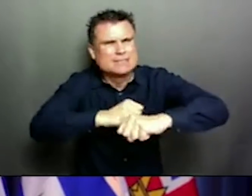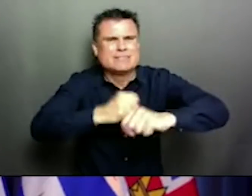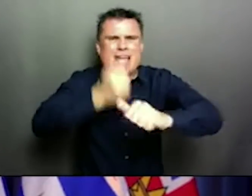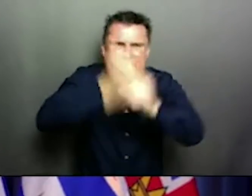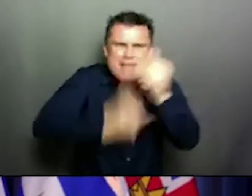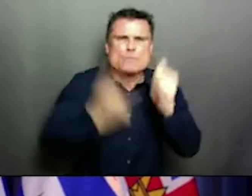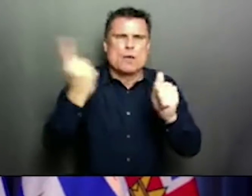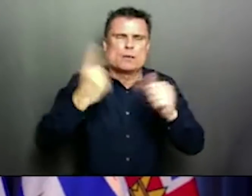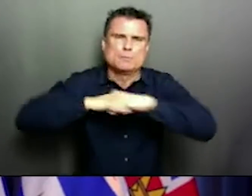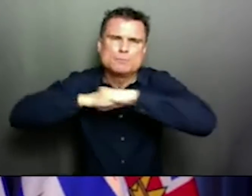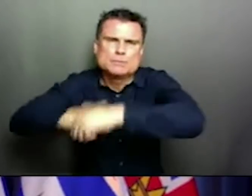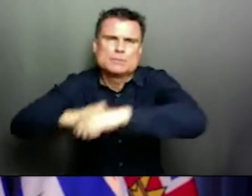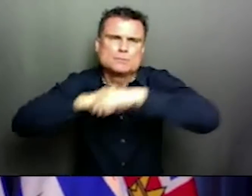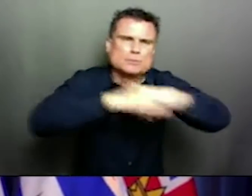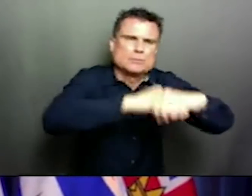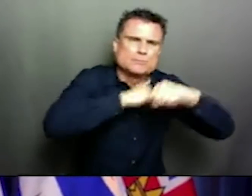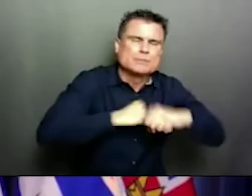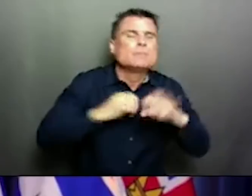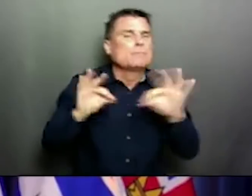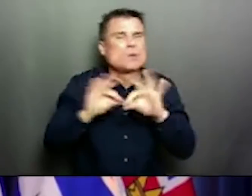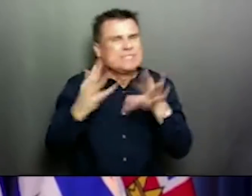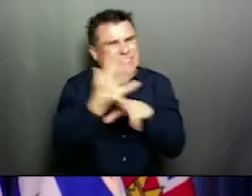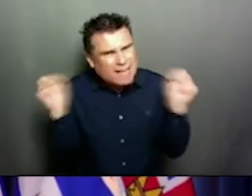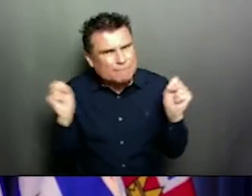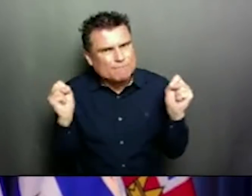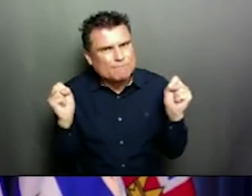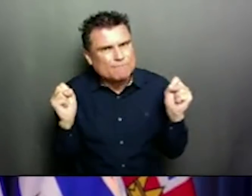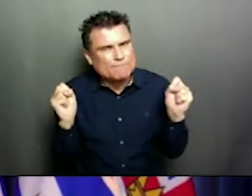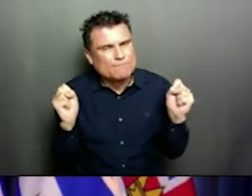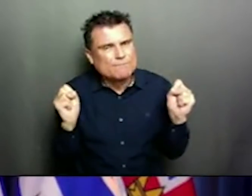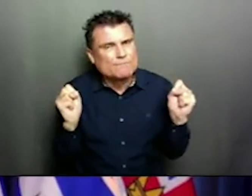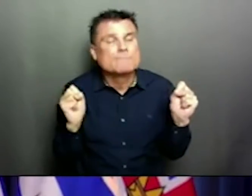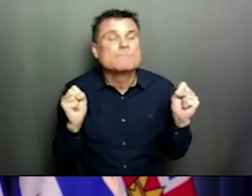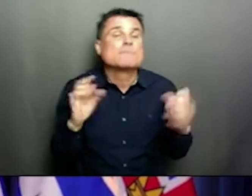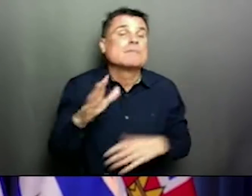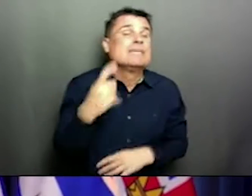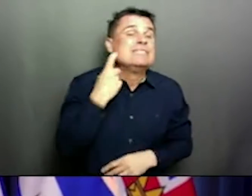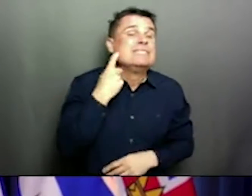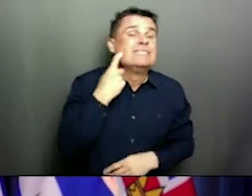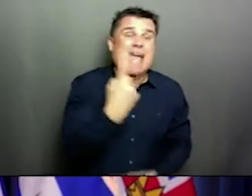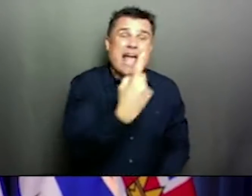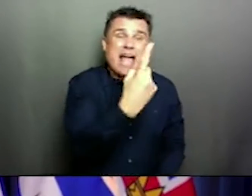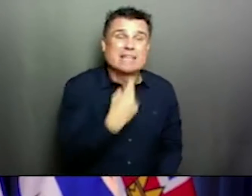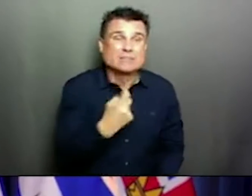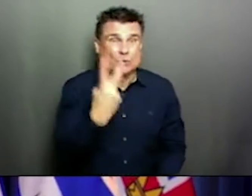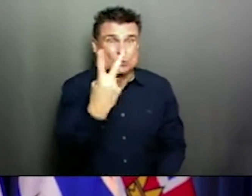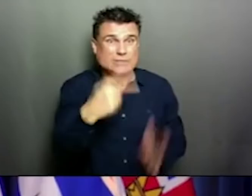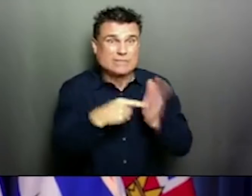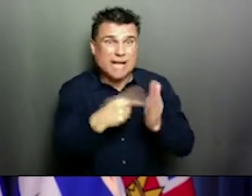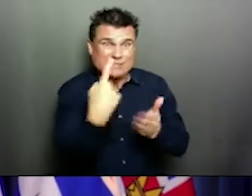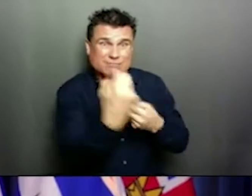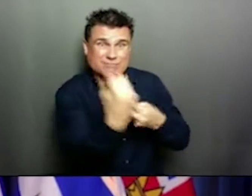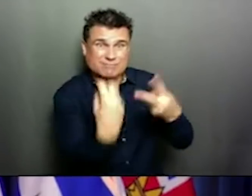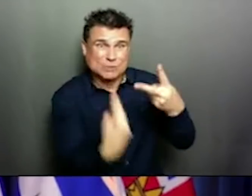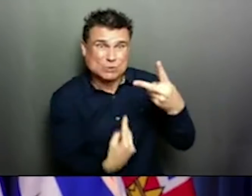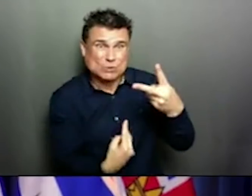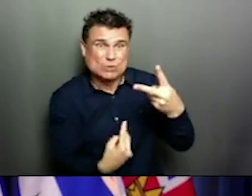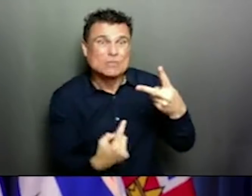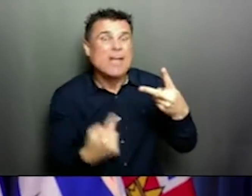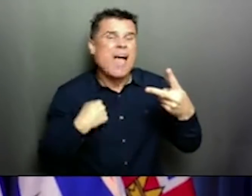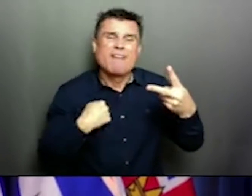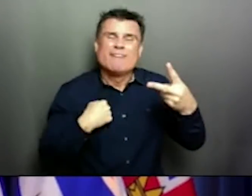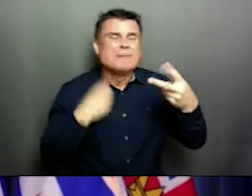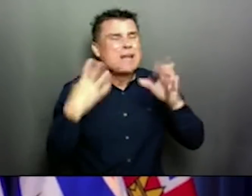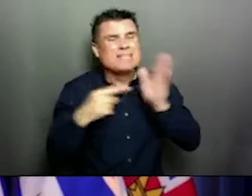my message to everyone is there are lots of scenarios, but if there's any doubt, err on the side of keeping the ones that you love